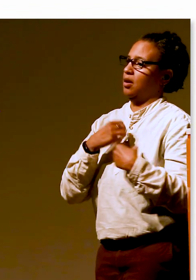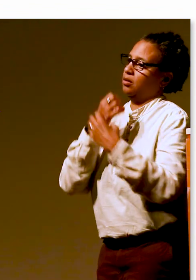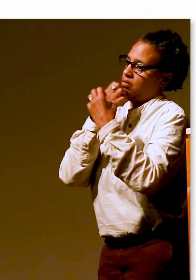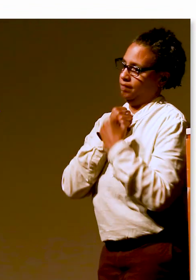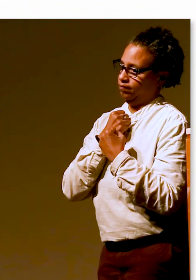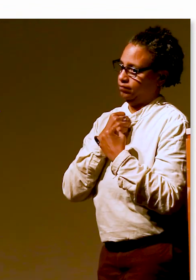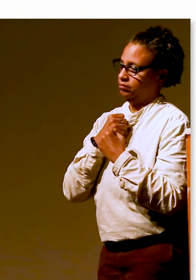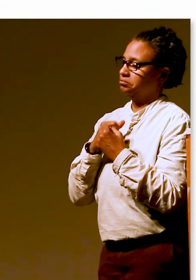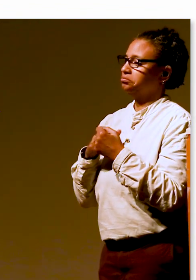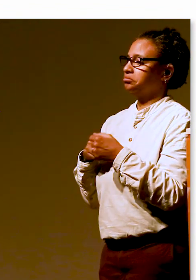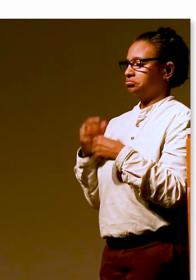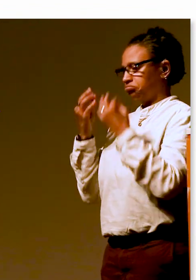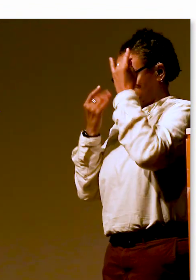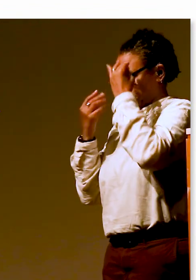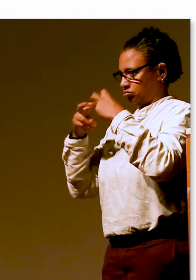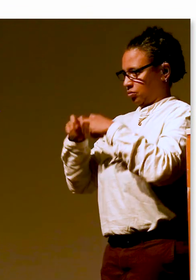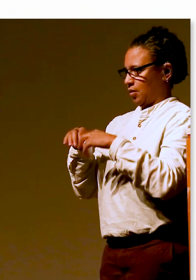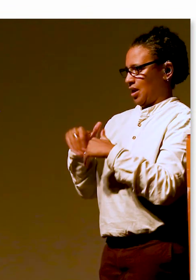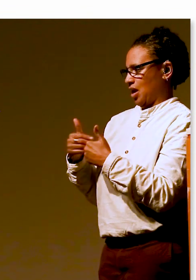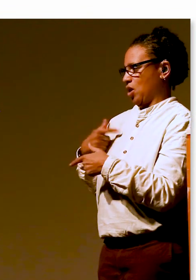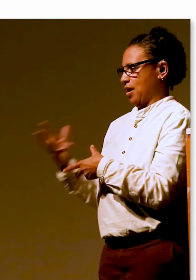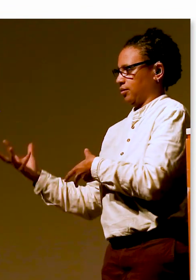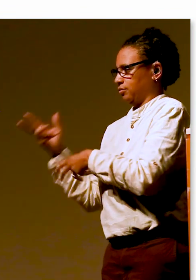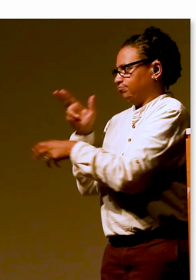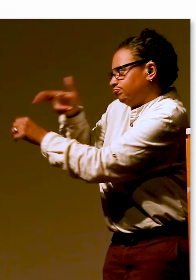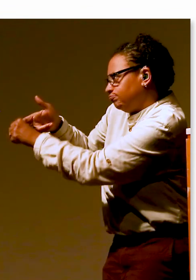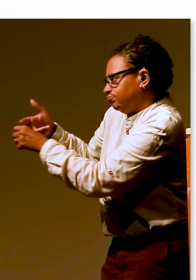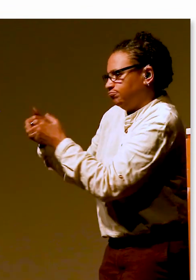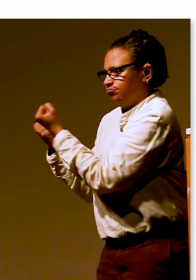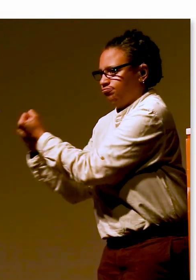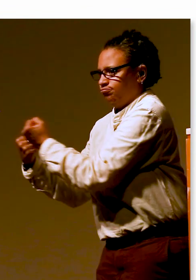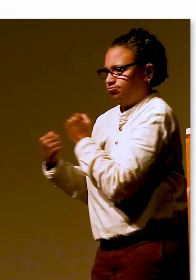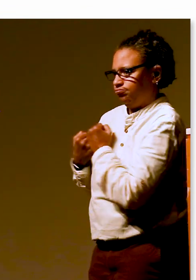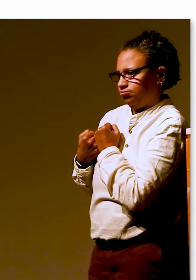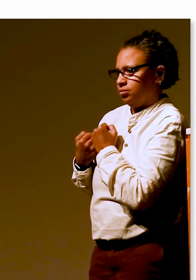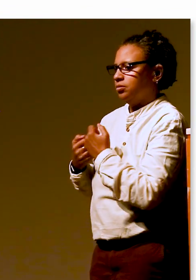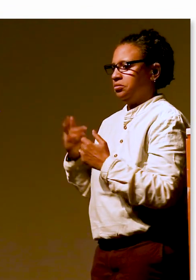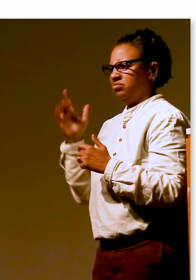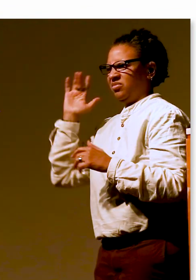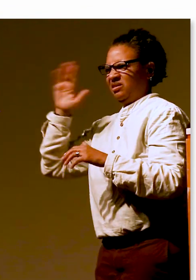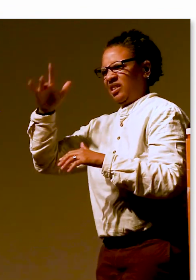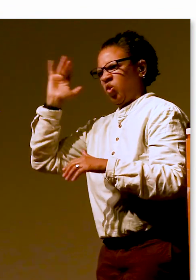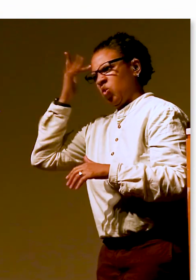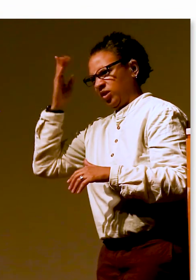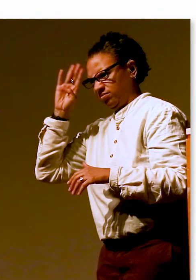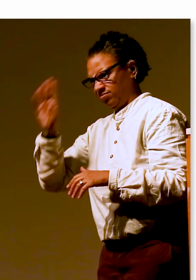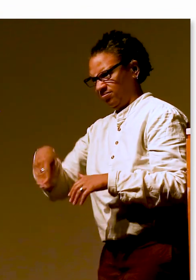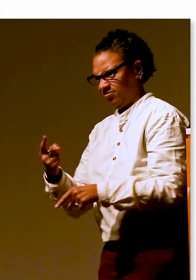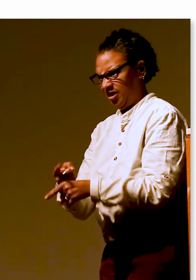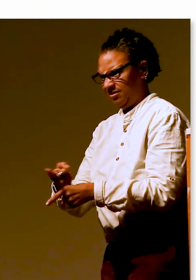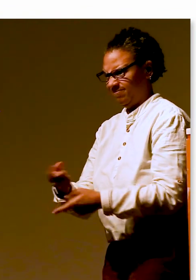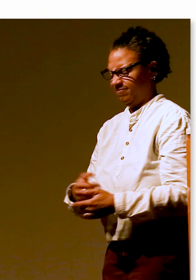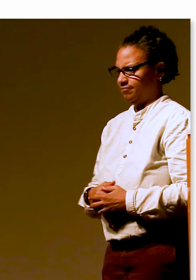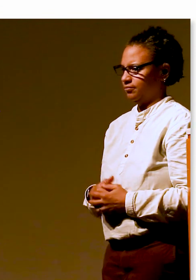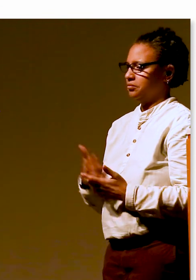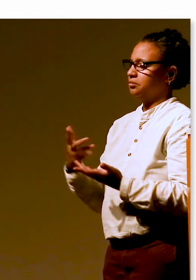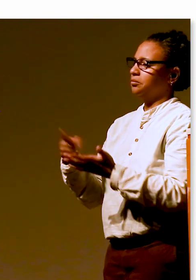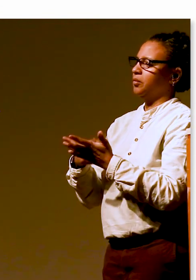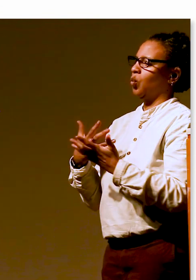Instagram, I'm curious how you engage with, say, advertising and sponsored content within the